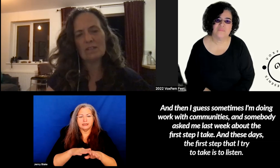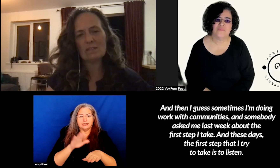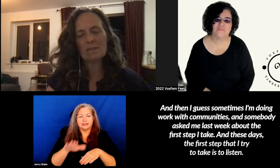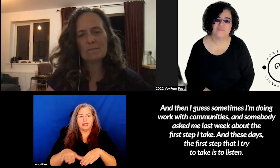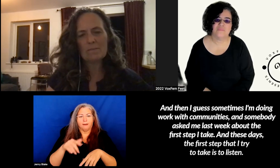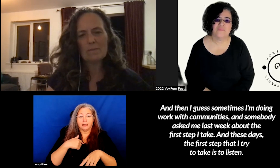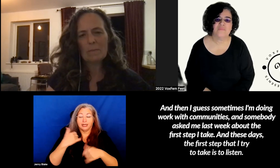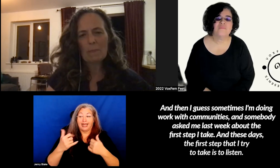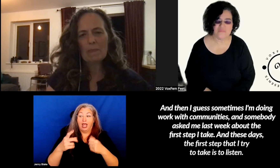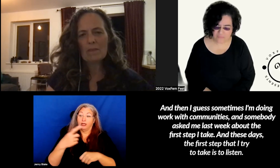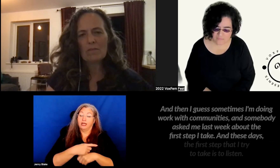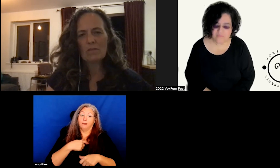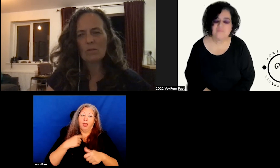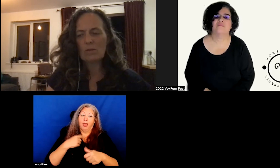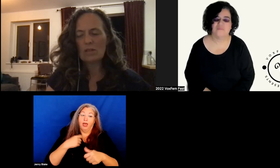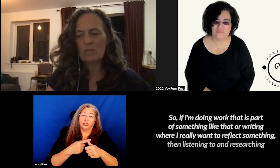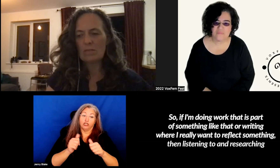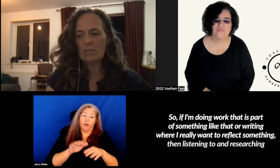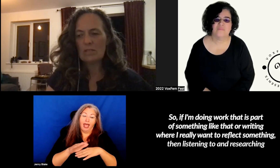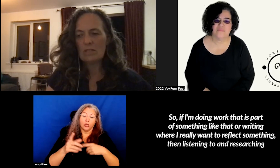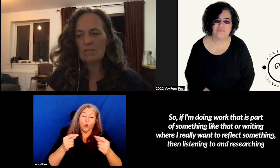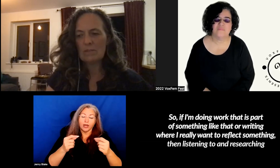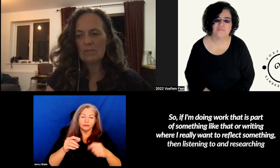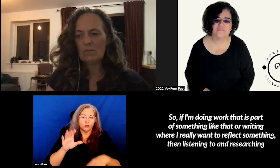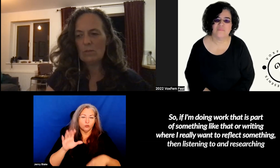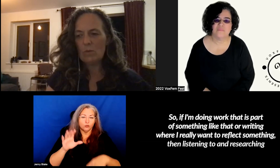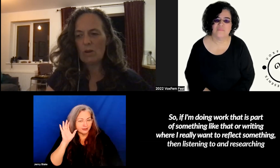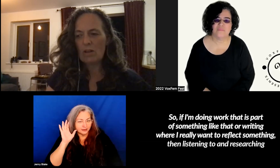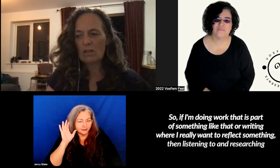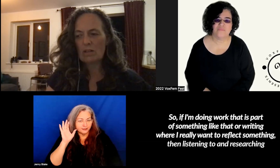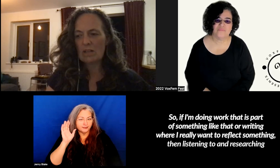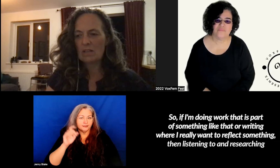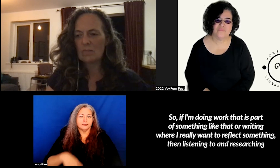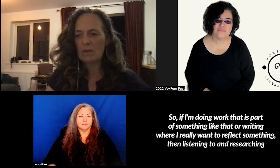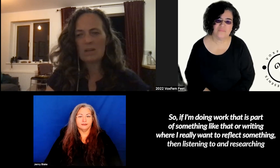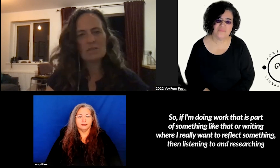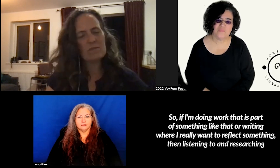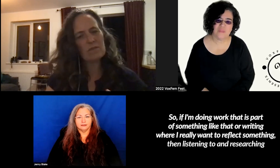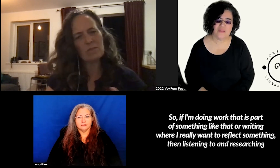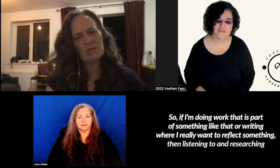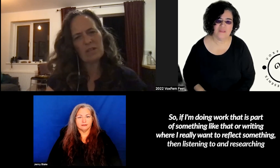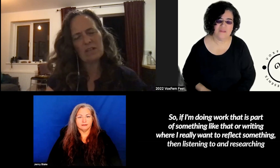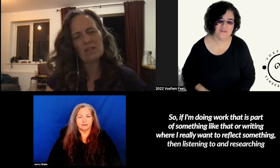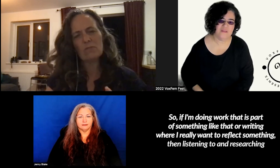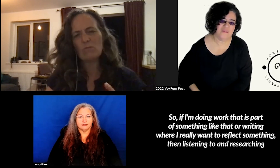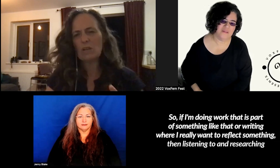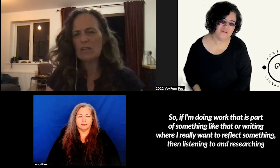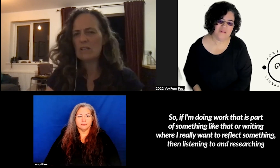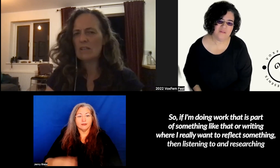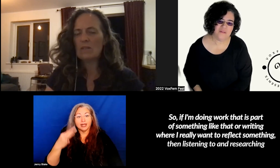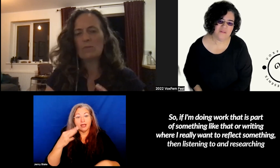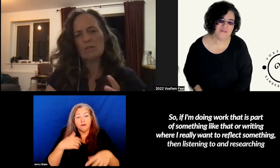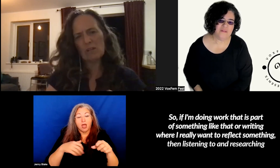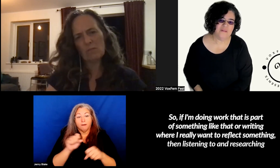to listen. So if I'm doing work that is part of something like that, or